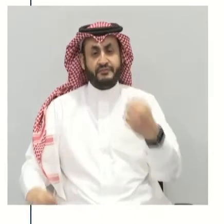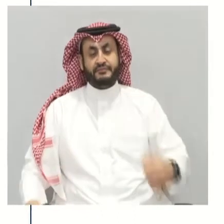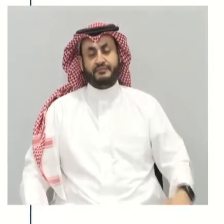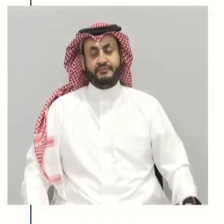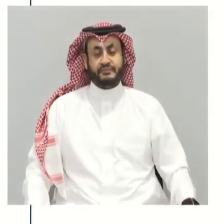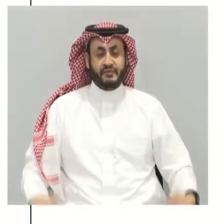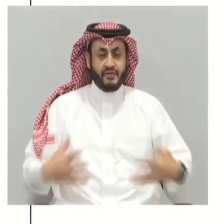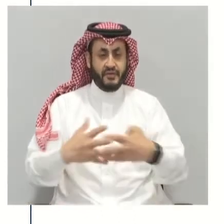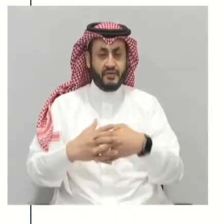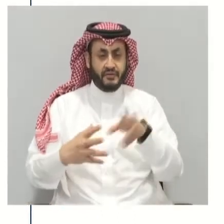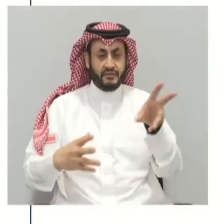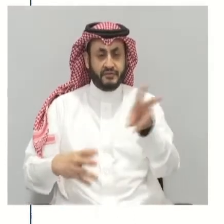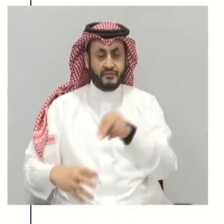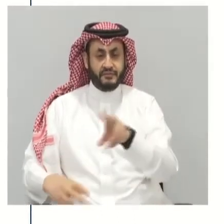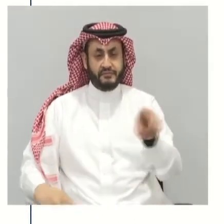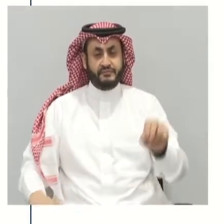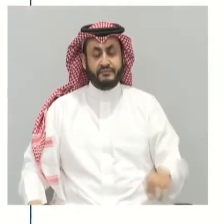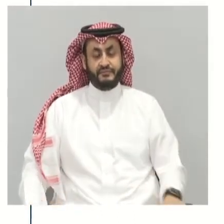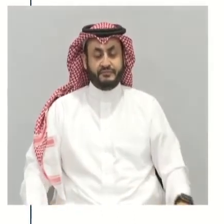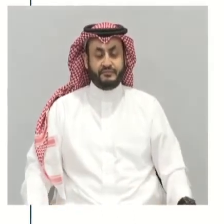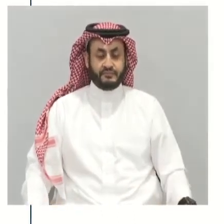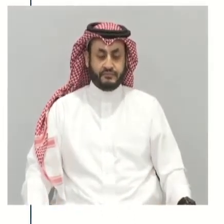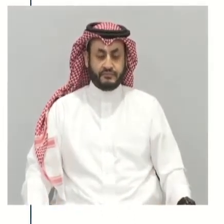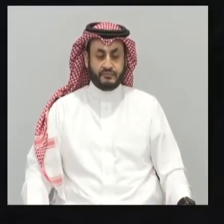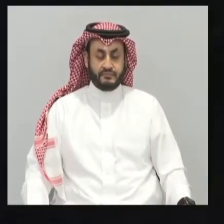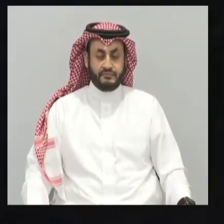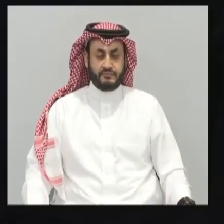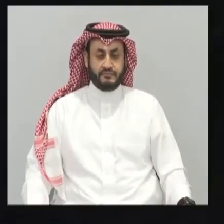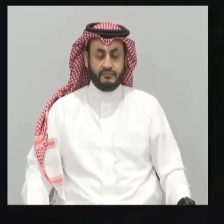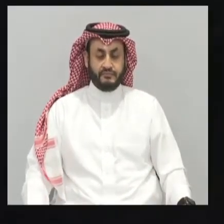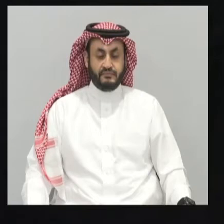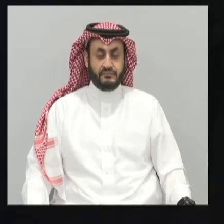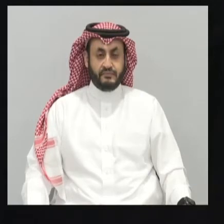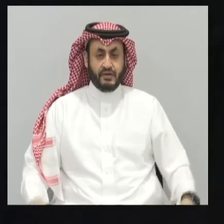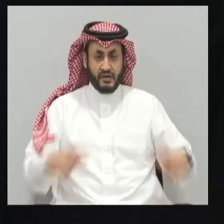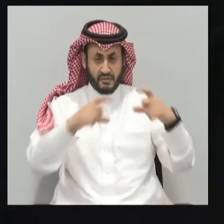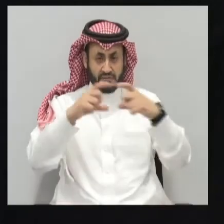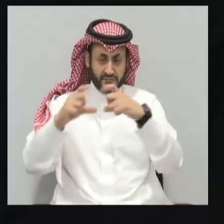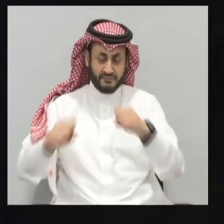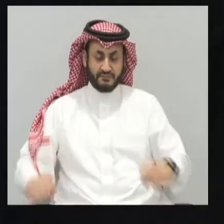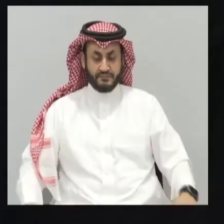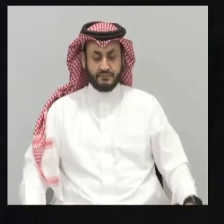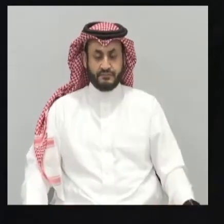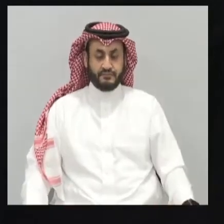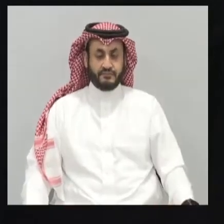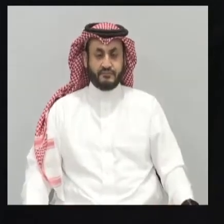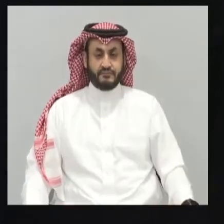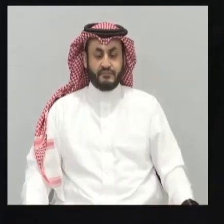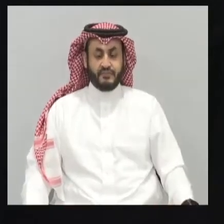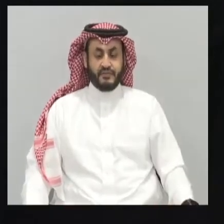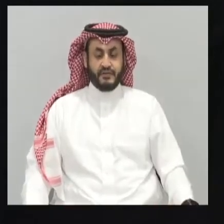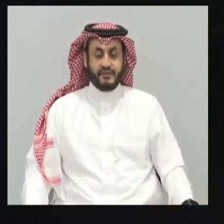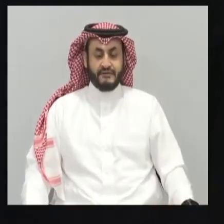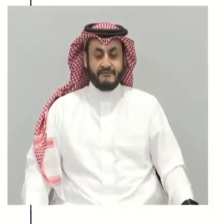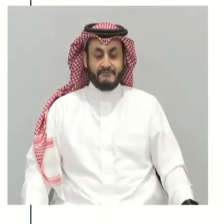stations. Group of TV stations. So group of TV stations, we call it network. Now, how